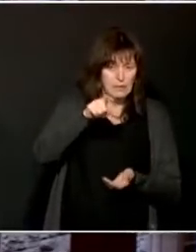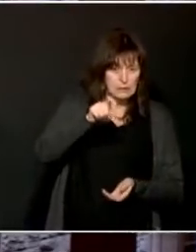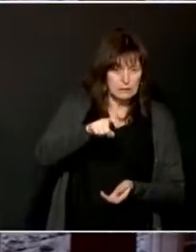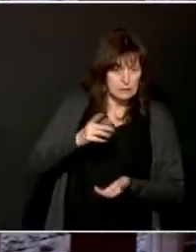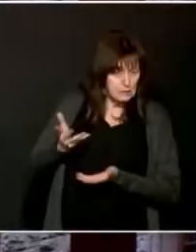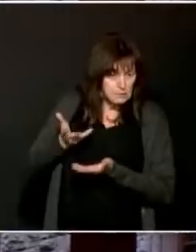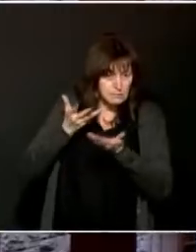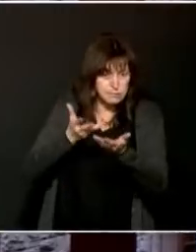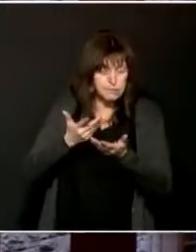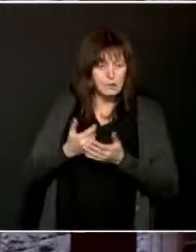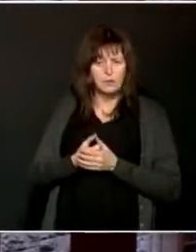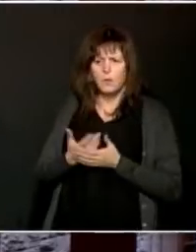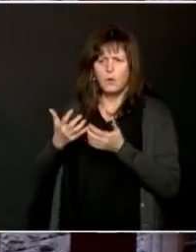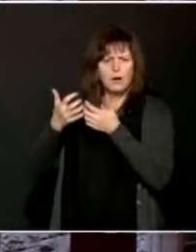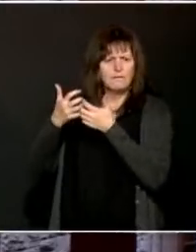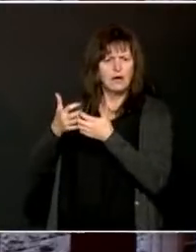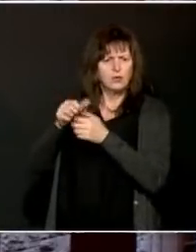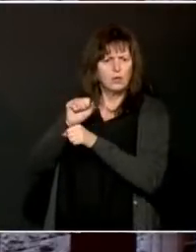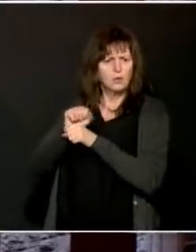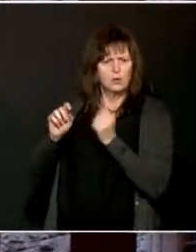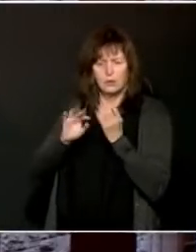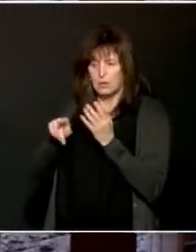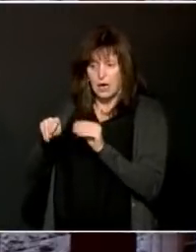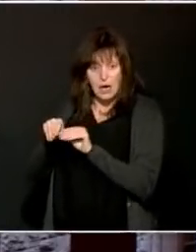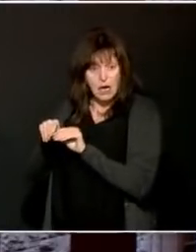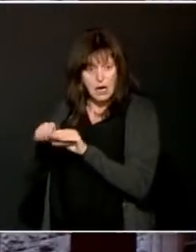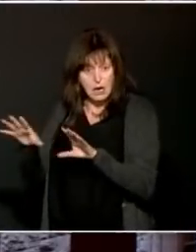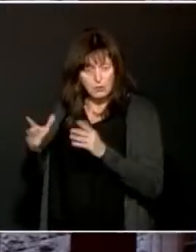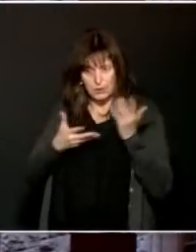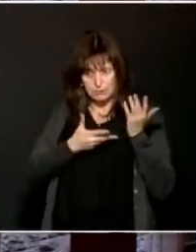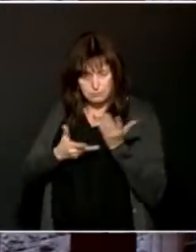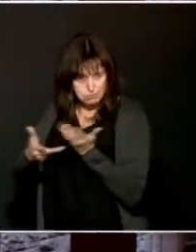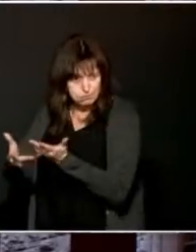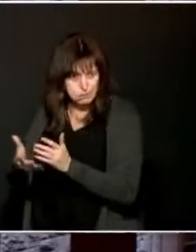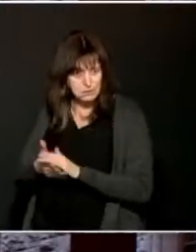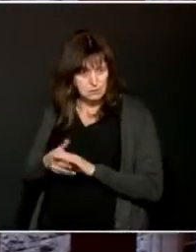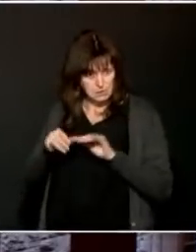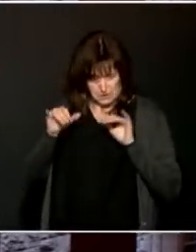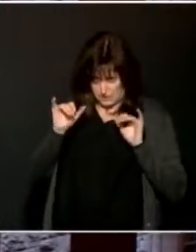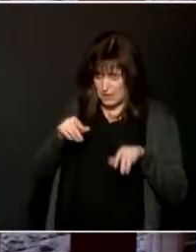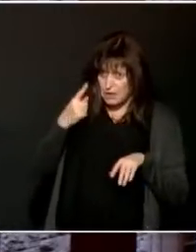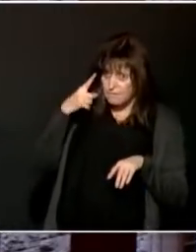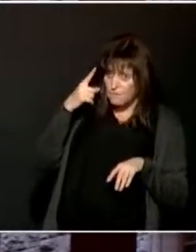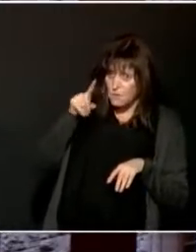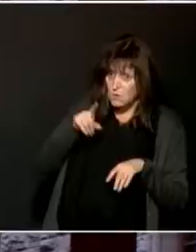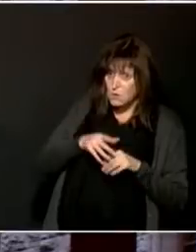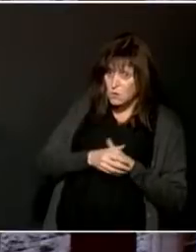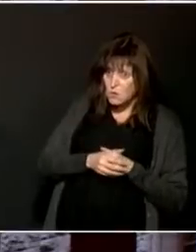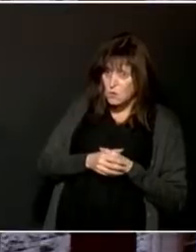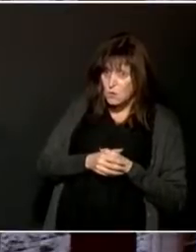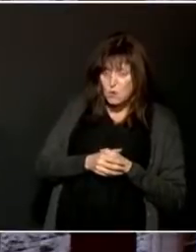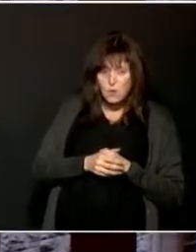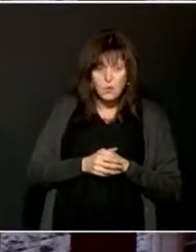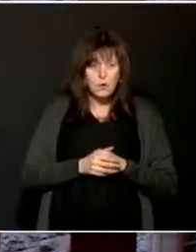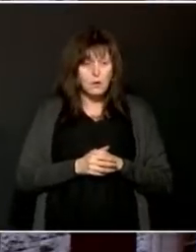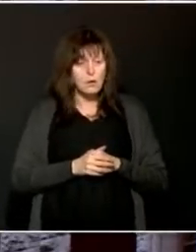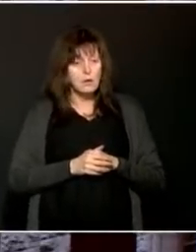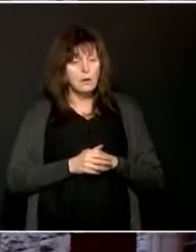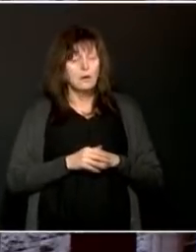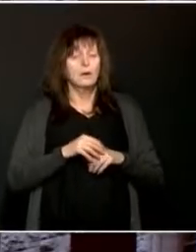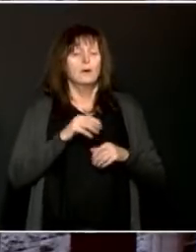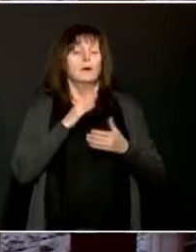We do, at the center one, have some that we move and allocate around as quickly as we can to various hotspots, as you alluded to